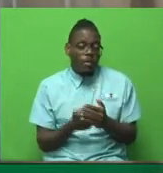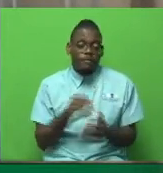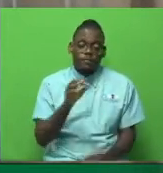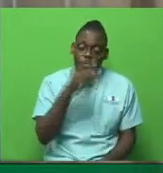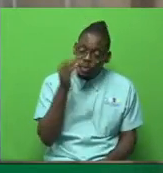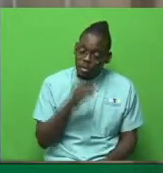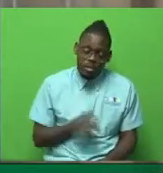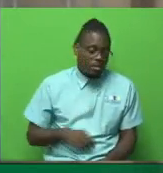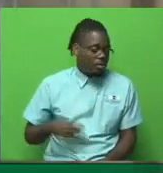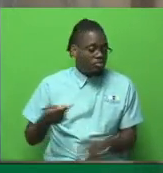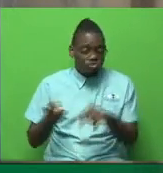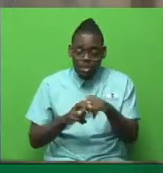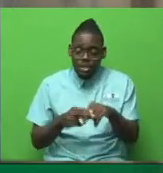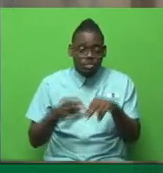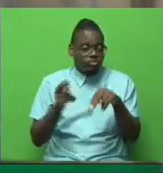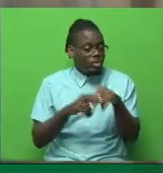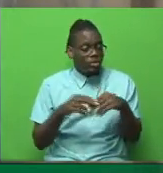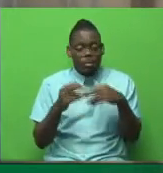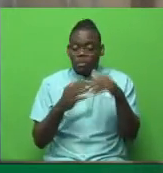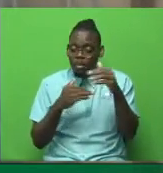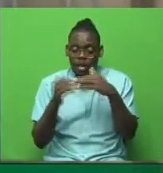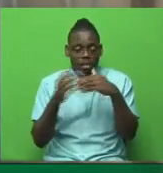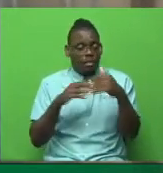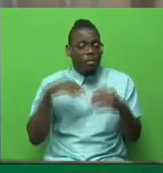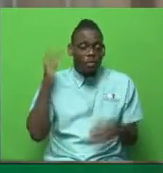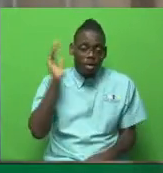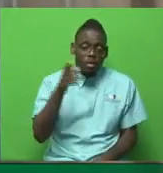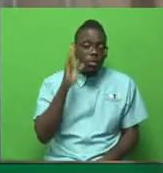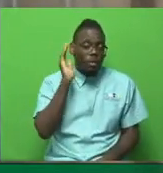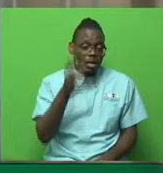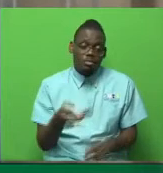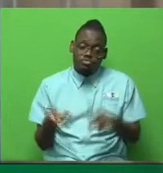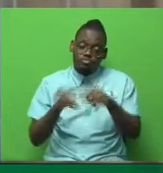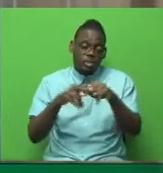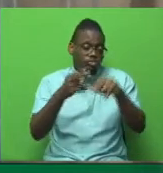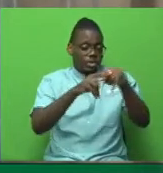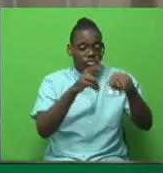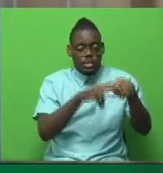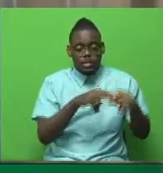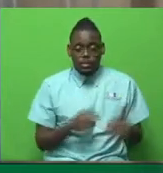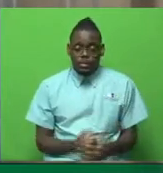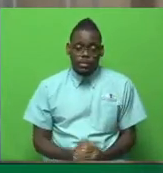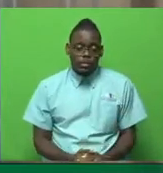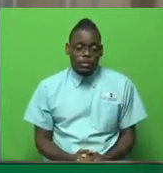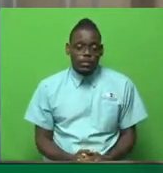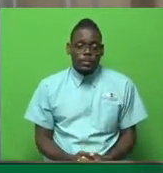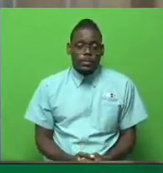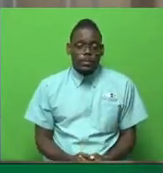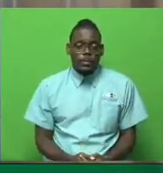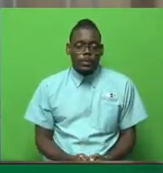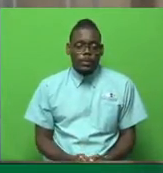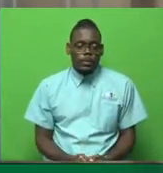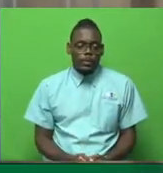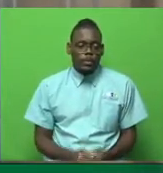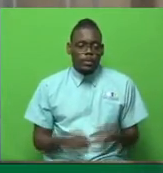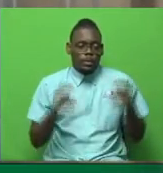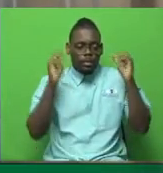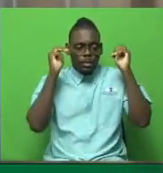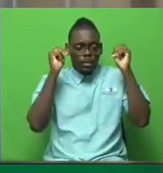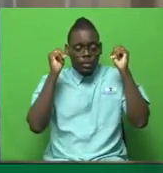this Minister repeated it the other woman who said before me who spoke before me that is a proposal to give